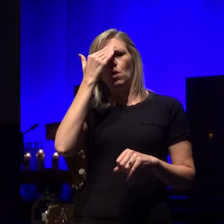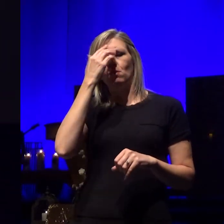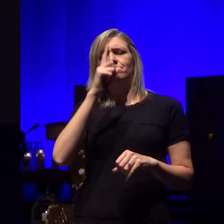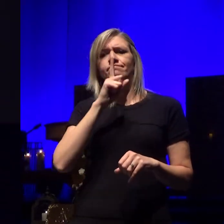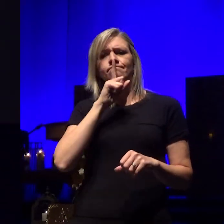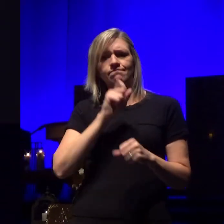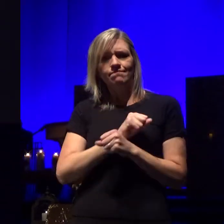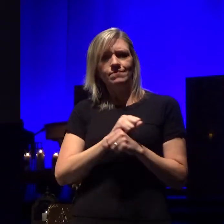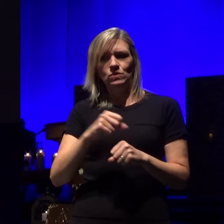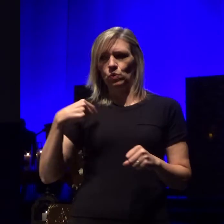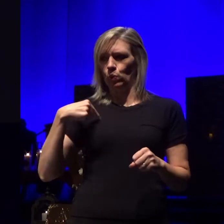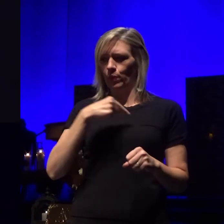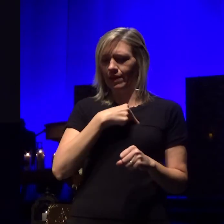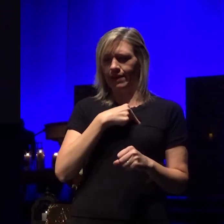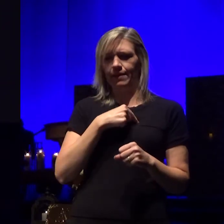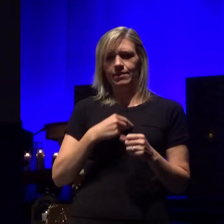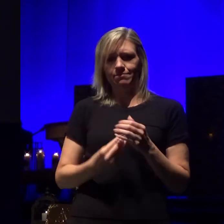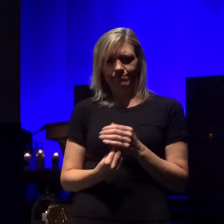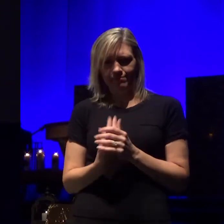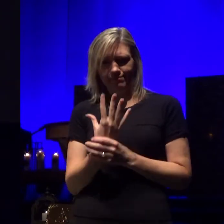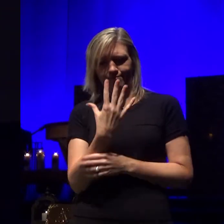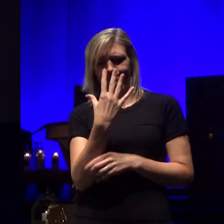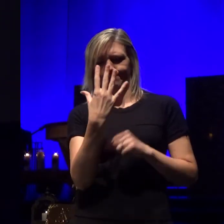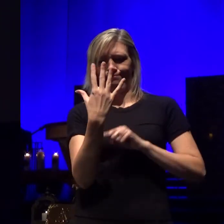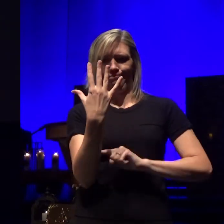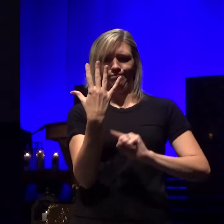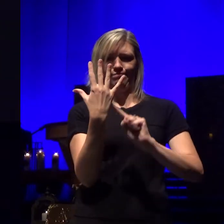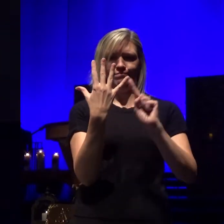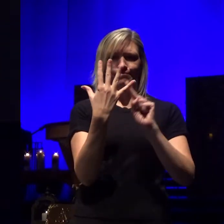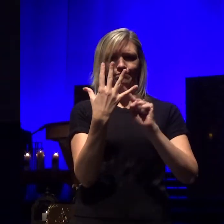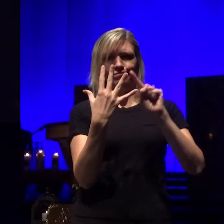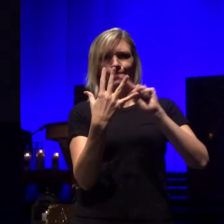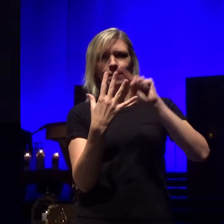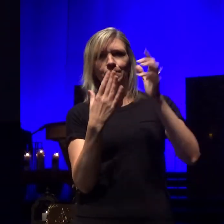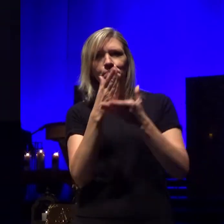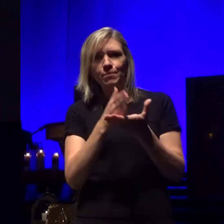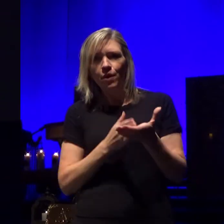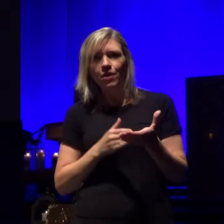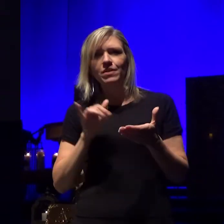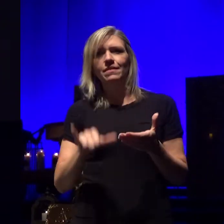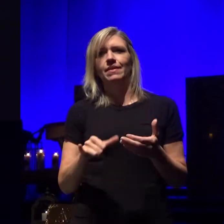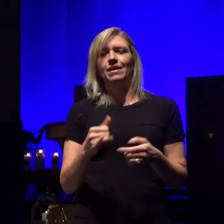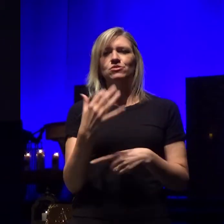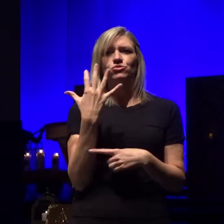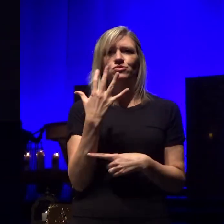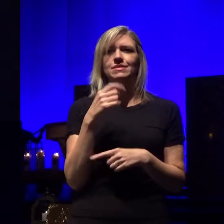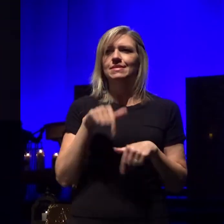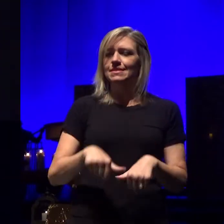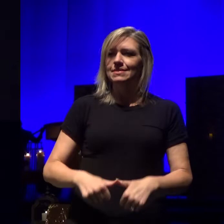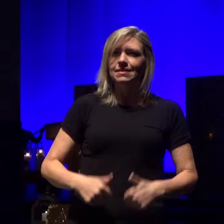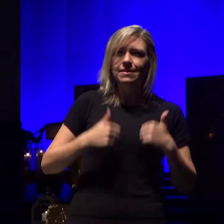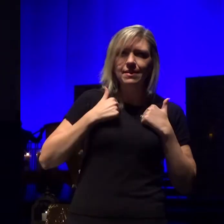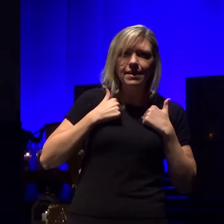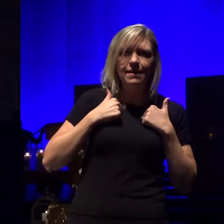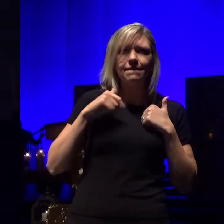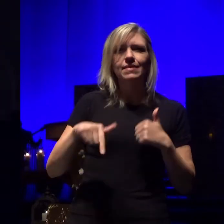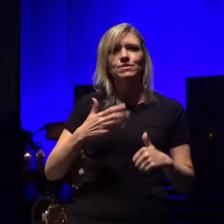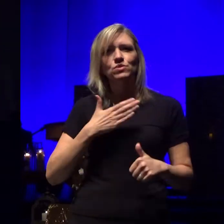indeed we are the branches of this infinite love, this divine life, this unconditioned